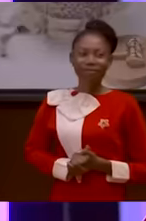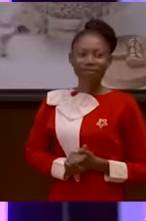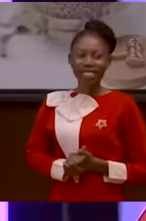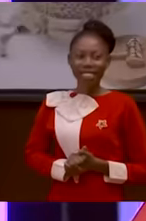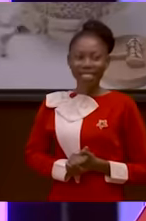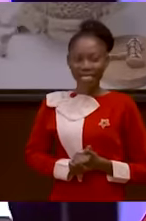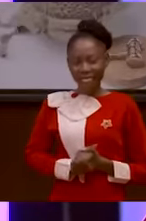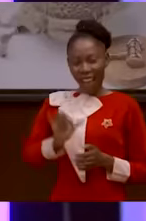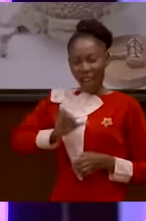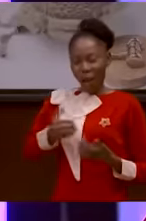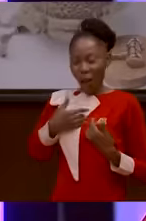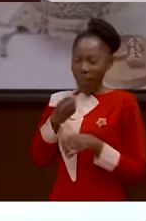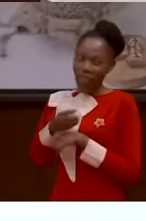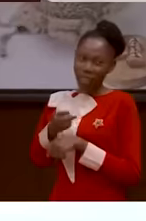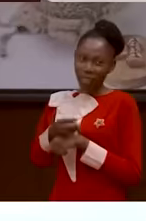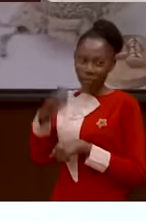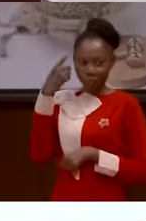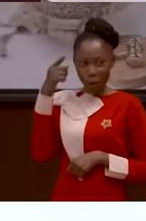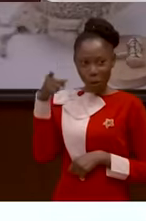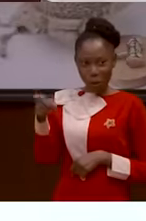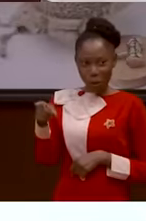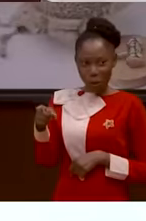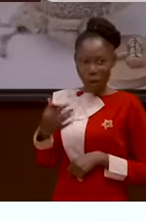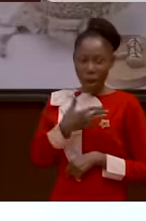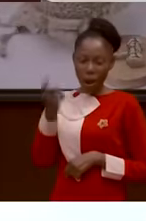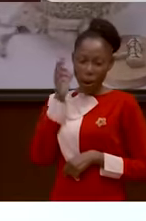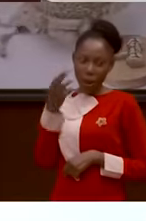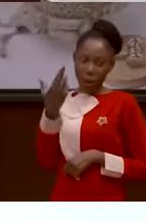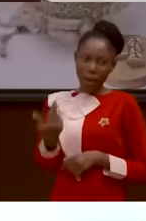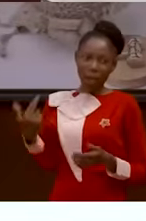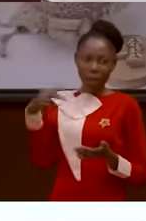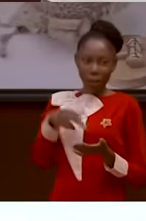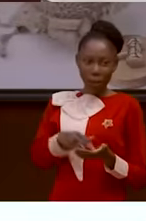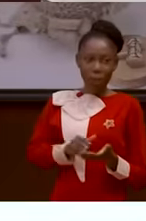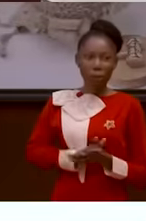I have an advice for you. I've said it before and I'm repeating it again.